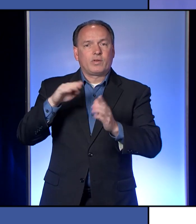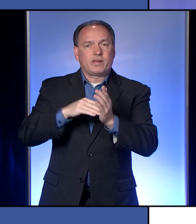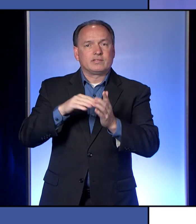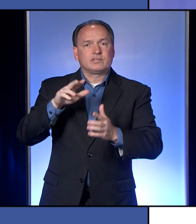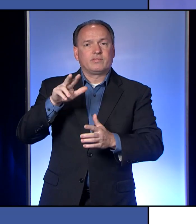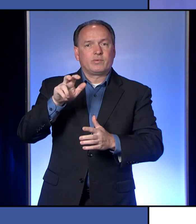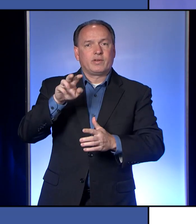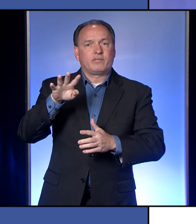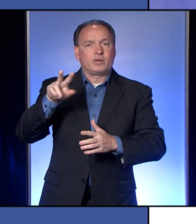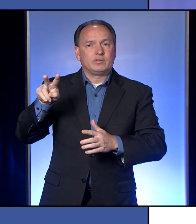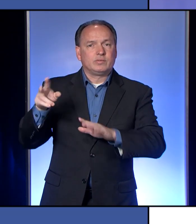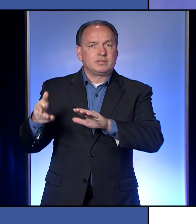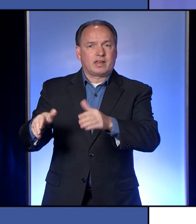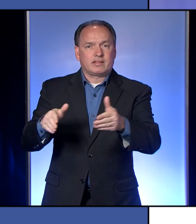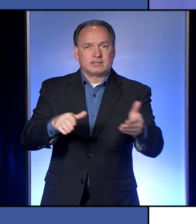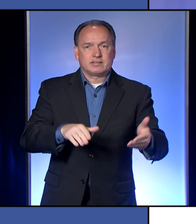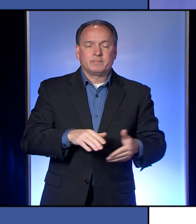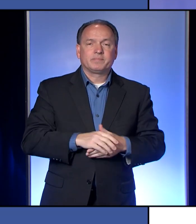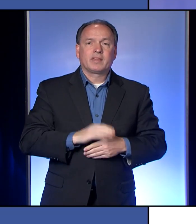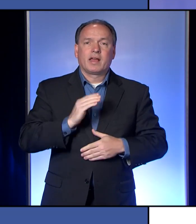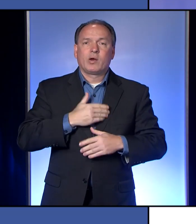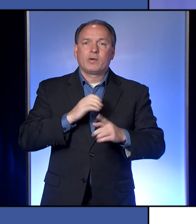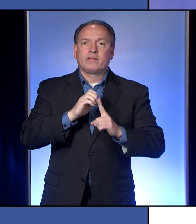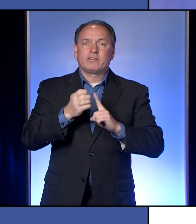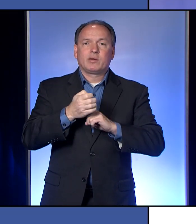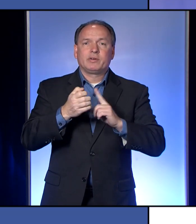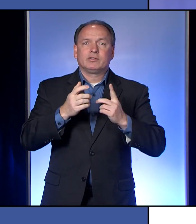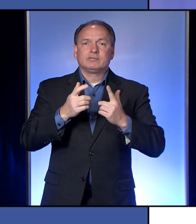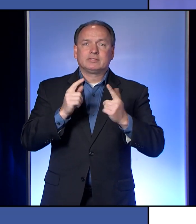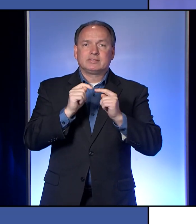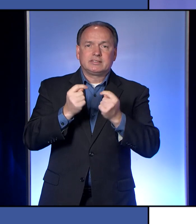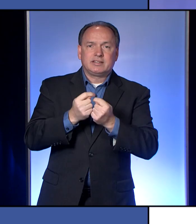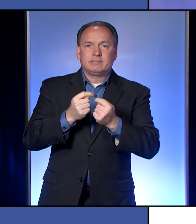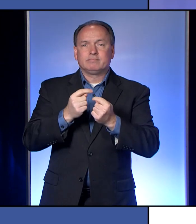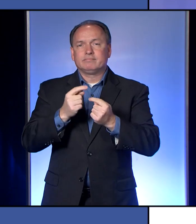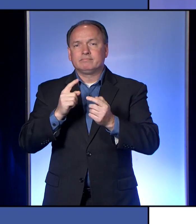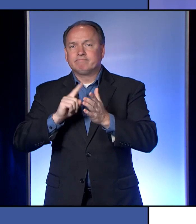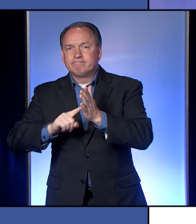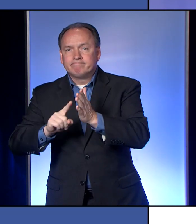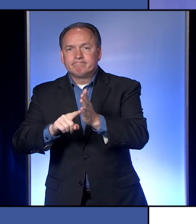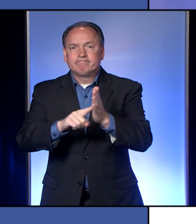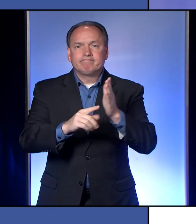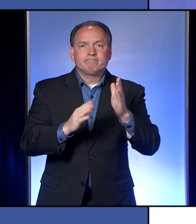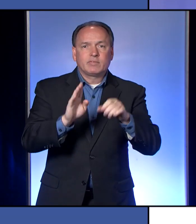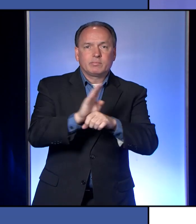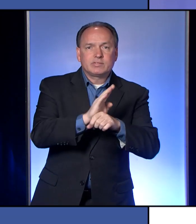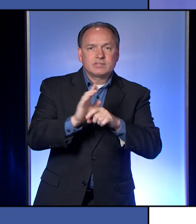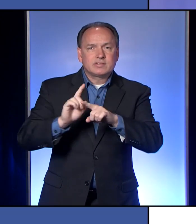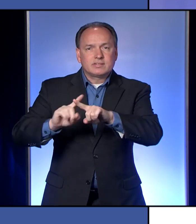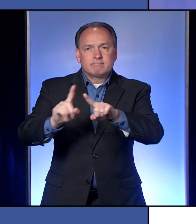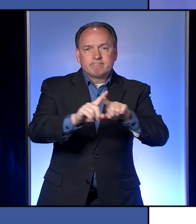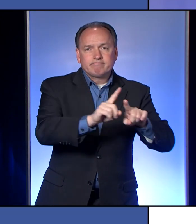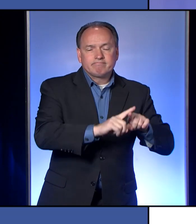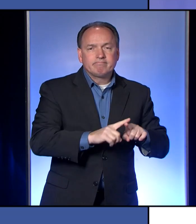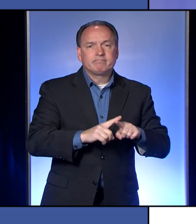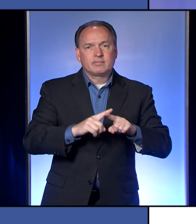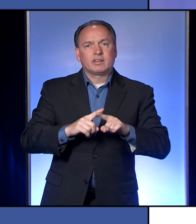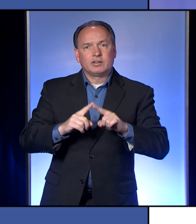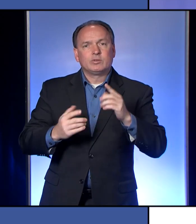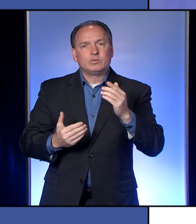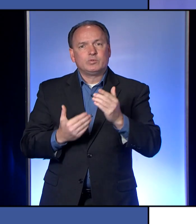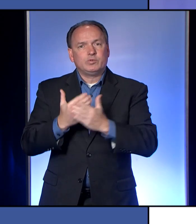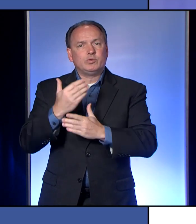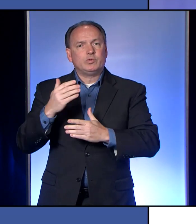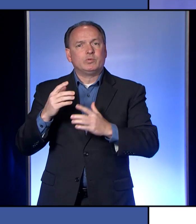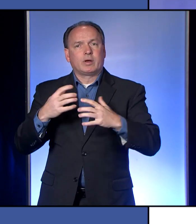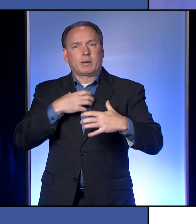4,342 deaths. Our environmental team received about 37 new complaints, and they continue to assist our businesses throughout Erie